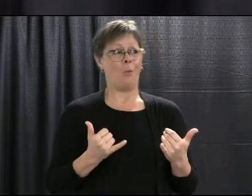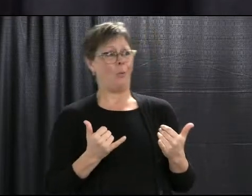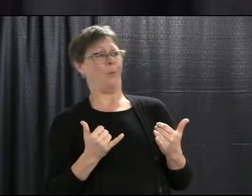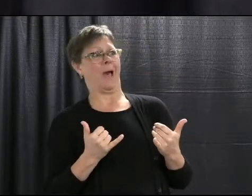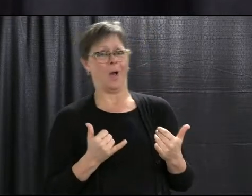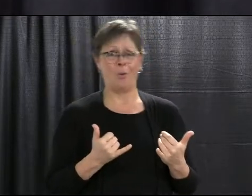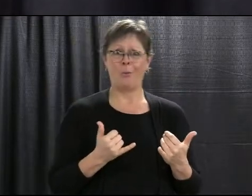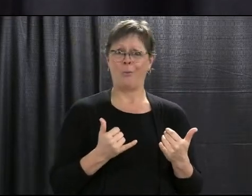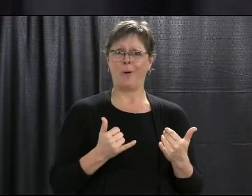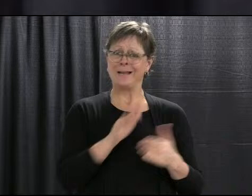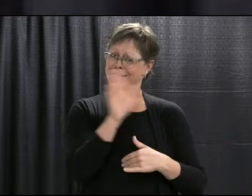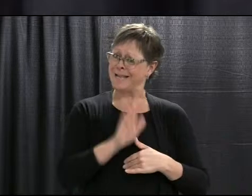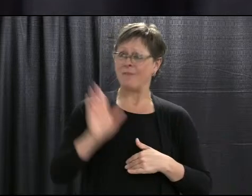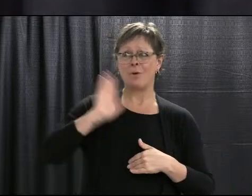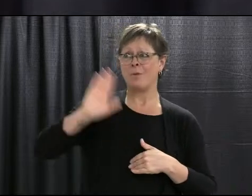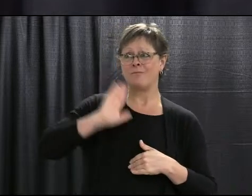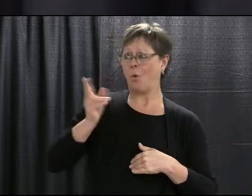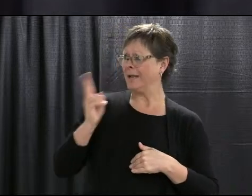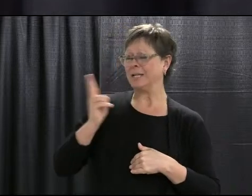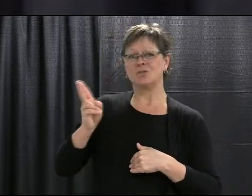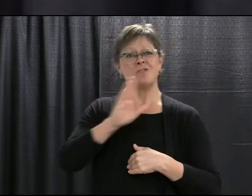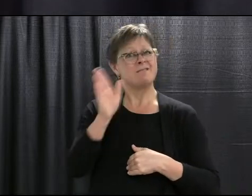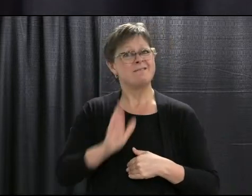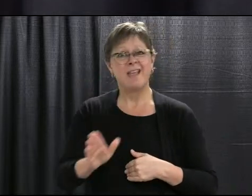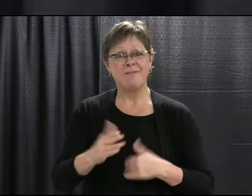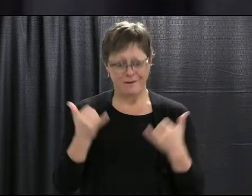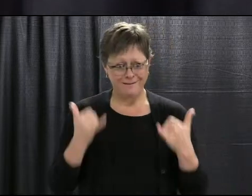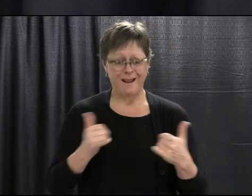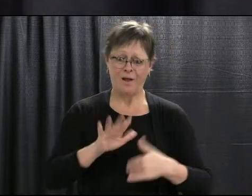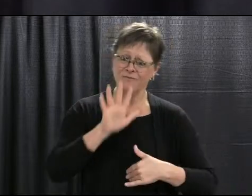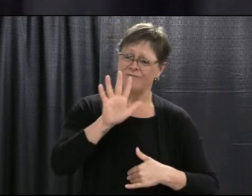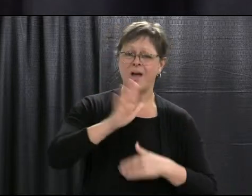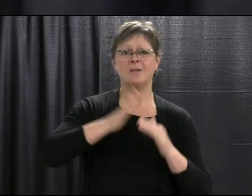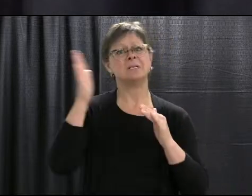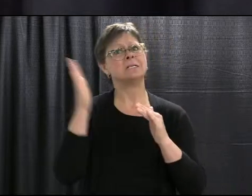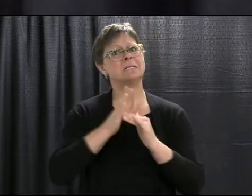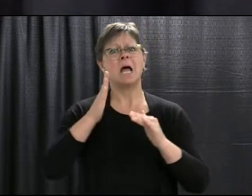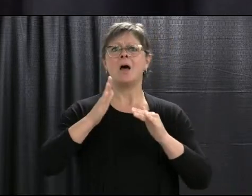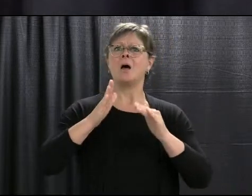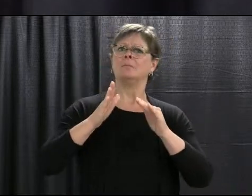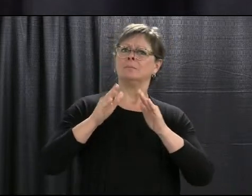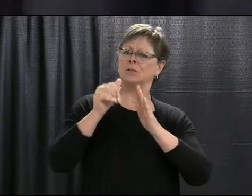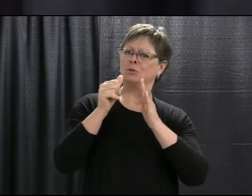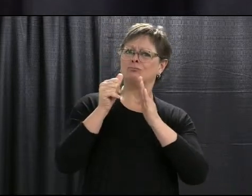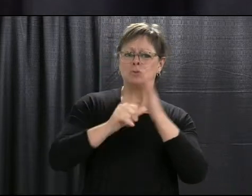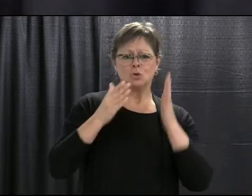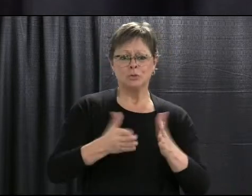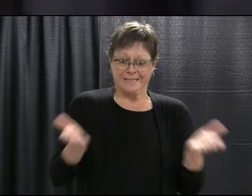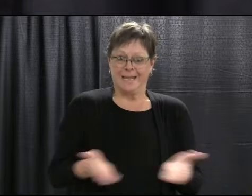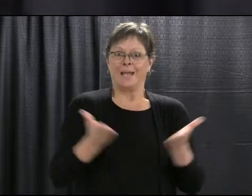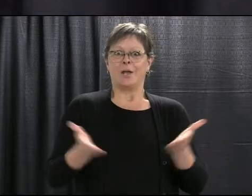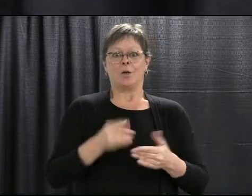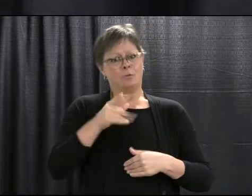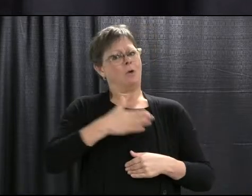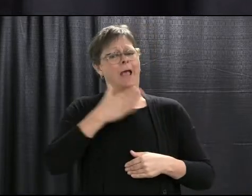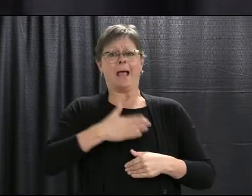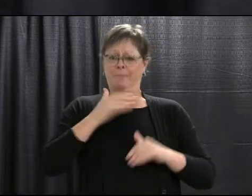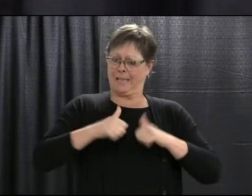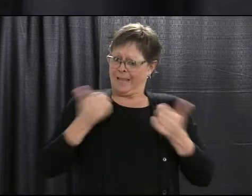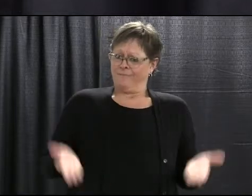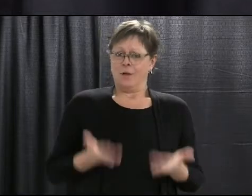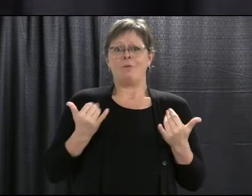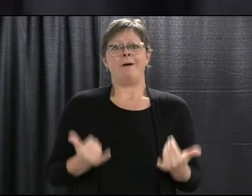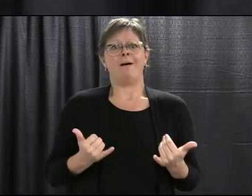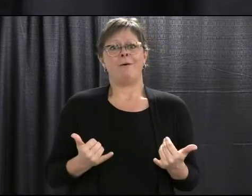history of Newfoundland and Labrador that we've ever had. These are world-class surgeons. They're here and they're happy to be here. Why are they happy